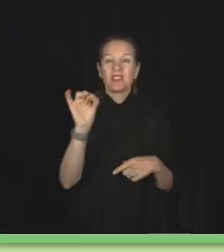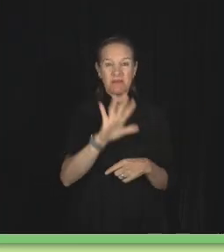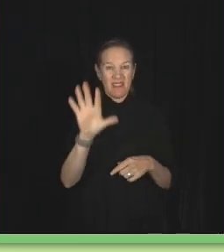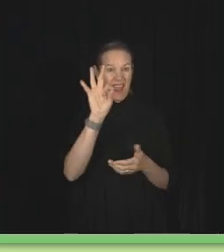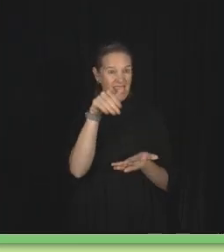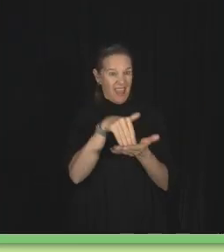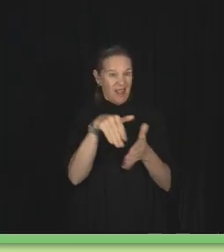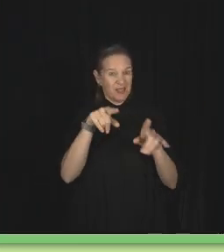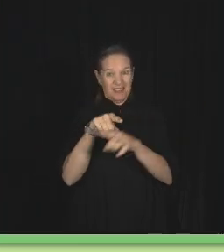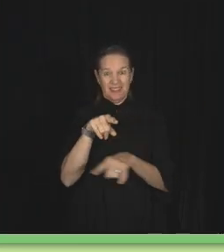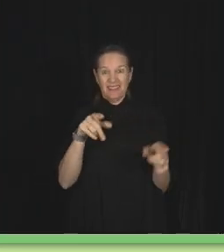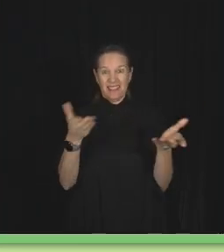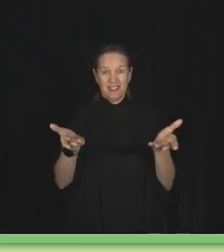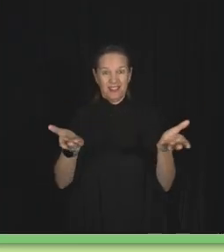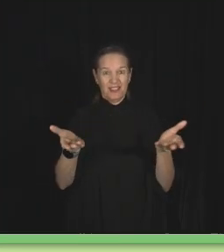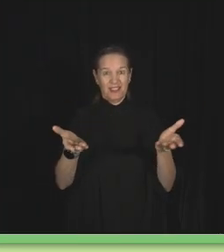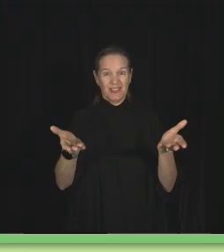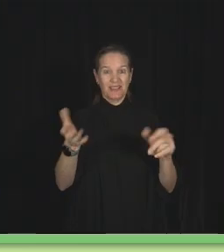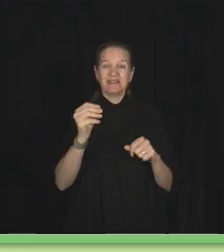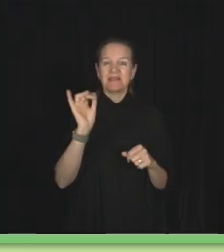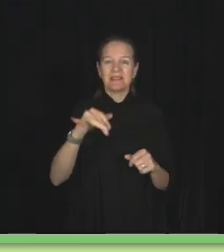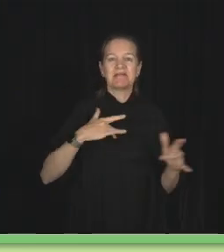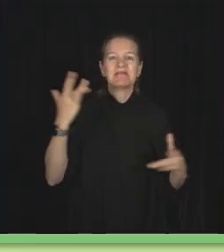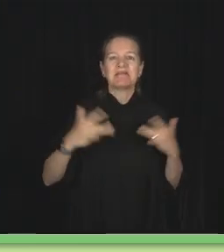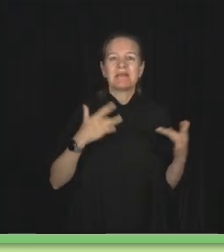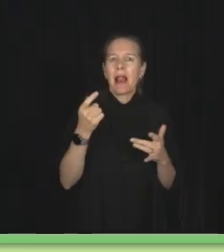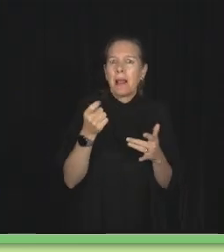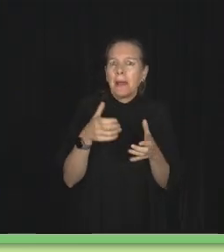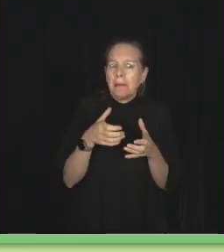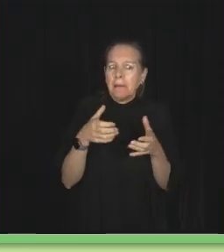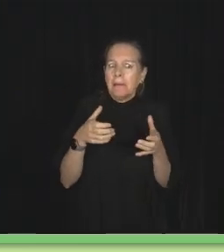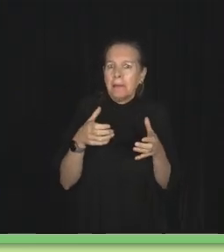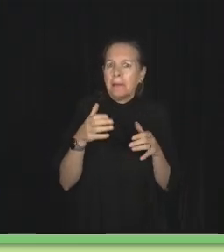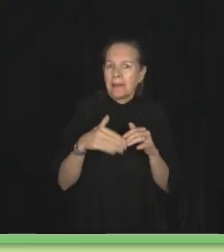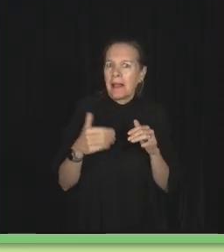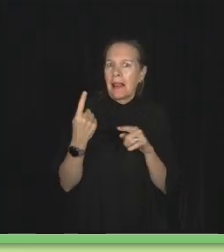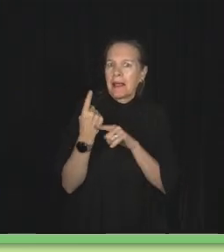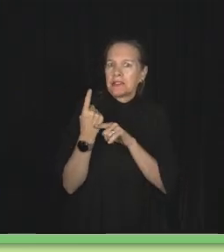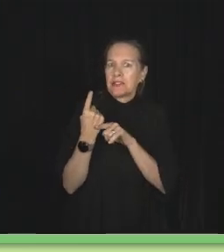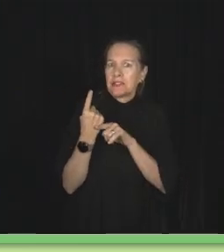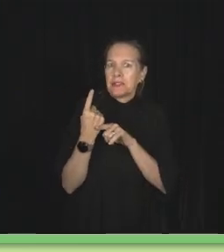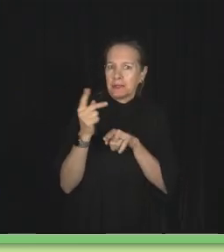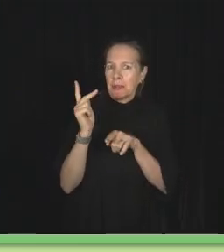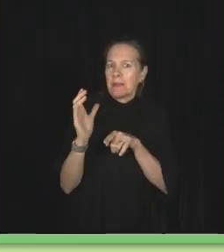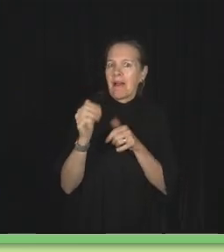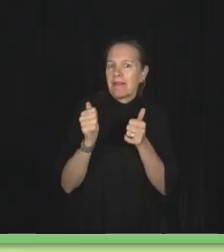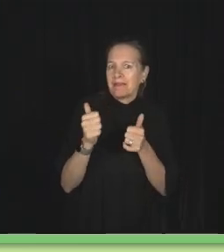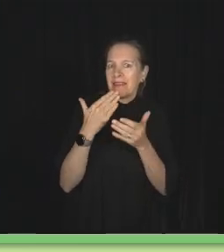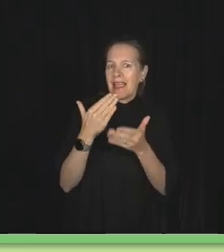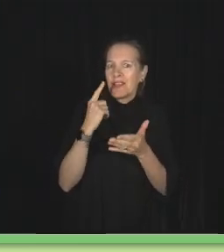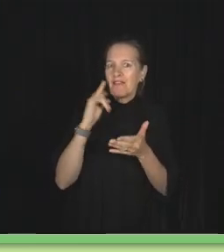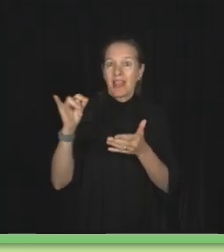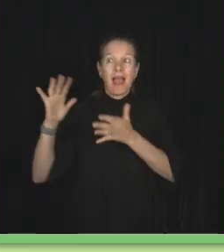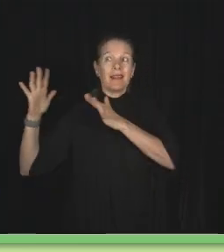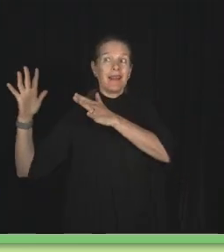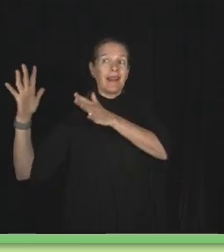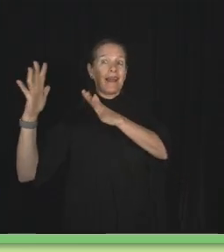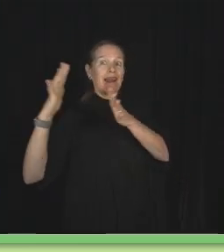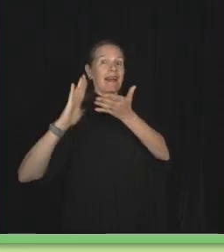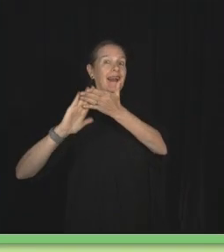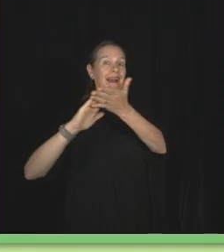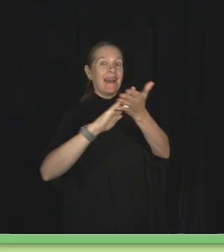9,000 of you here, so that's super exciting. We're a little bit larger than last year's KubeCon, so thank you for that. For those of you,